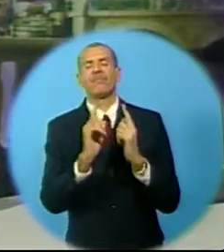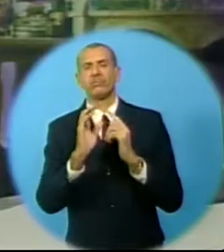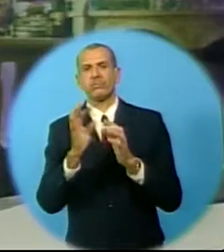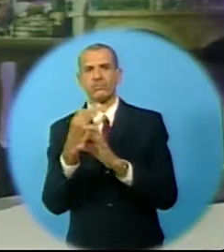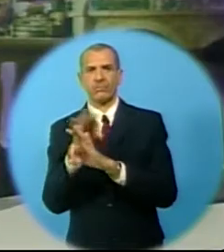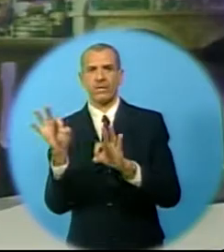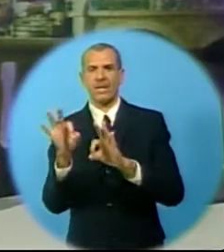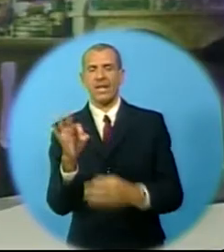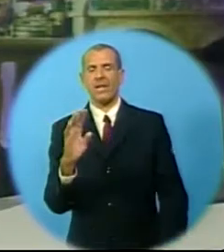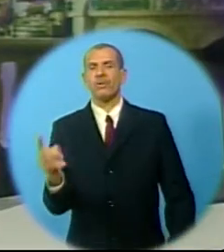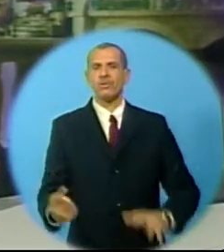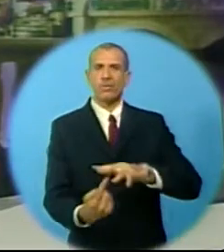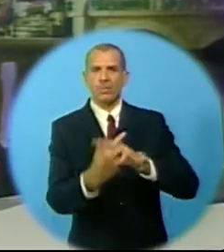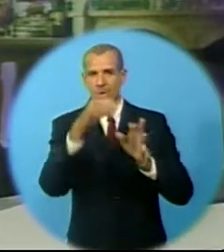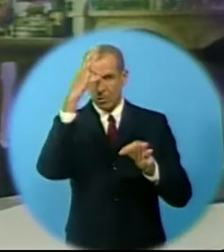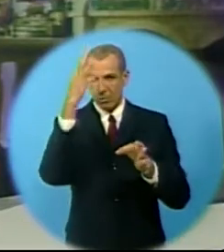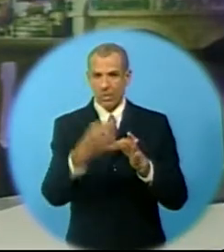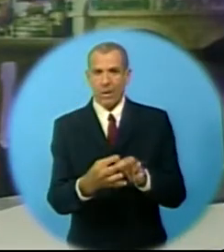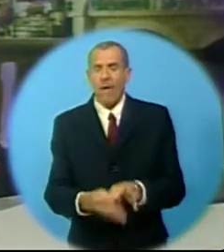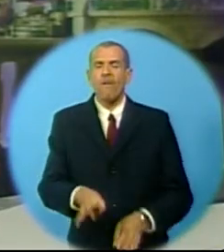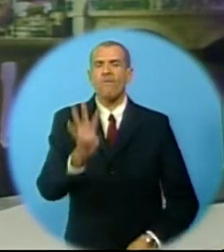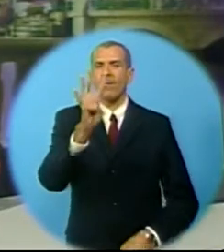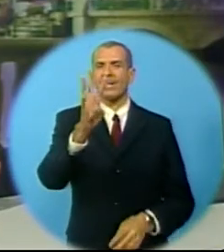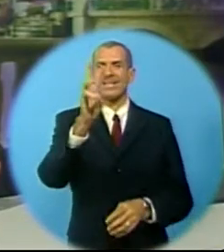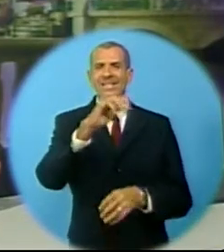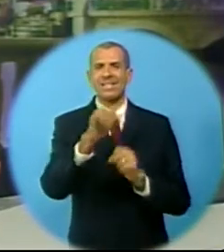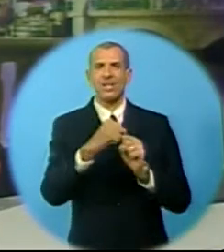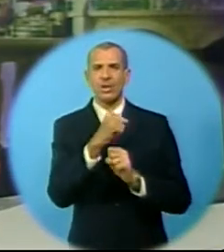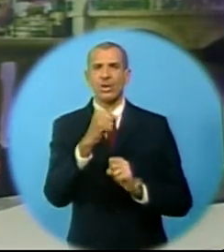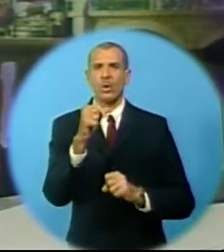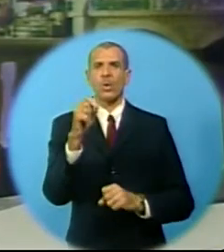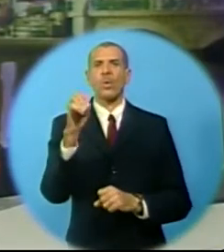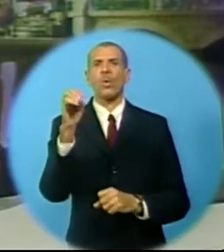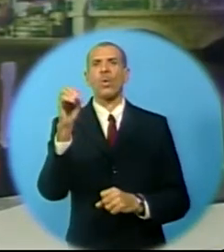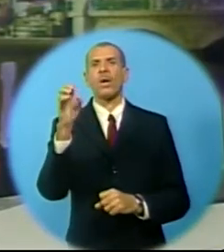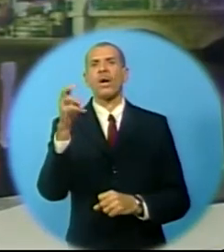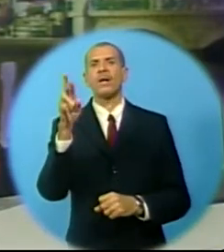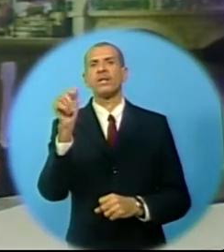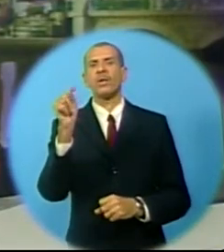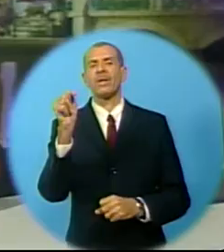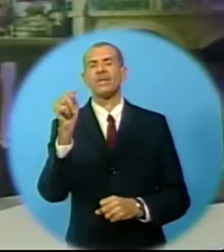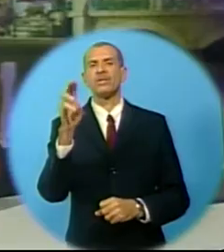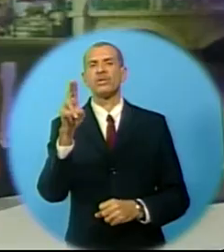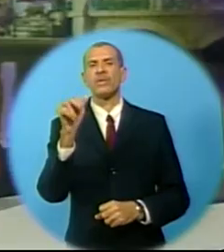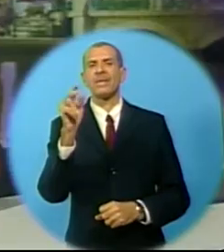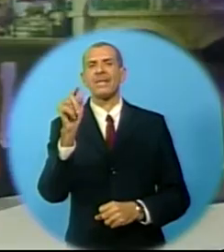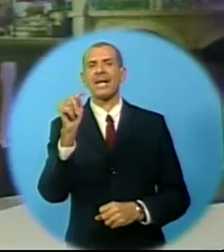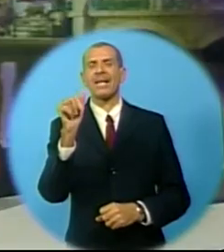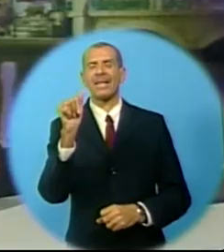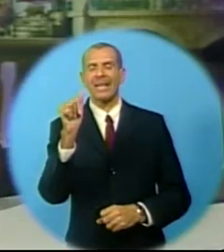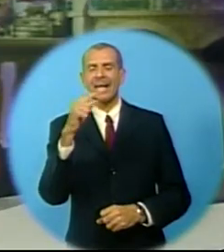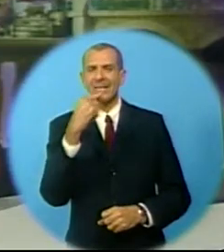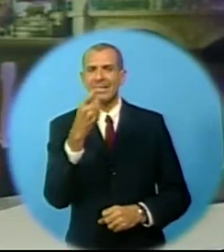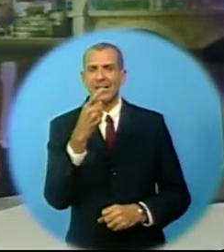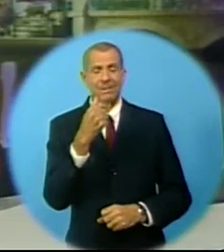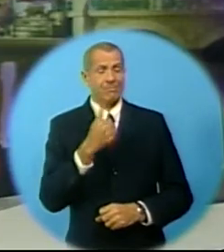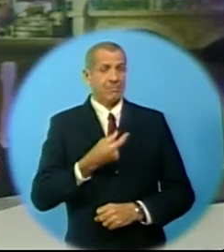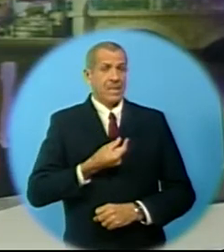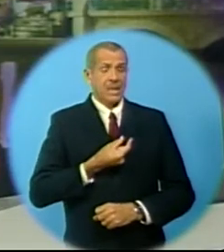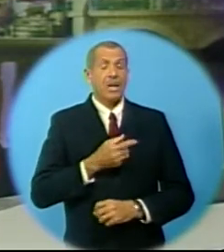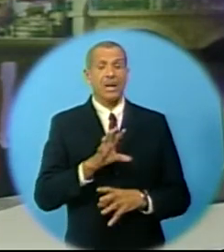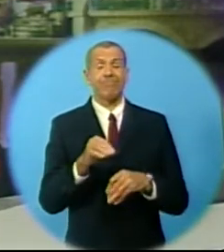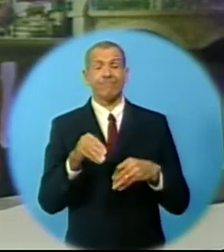in the District A Magistrates Court. 46-year-old Hiro Uttamchandani, the owner of Tropicana Jewelers, pleaded guilty to that